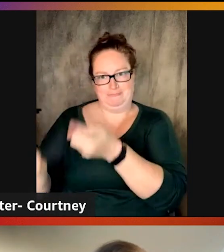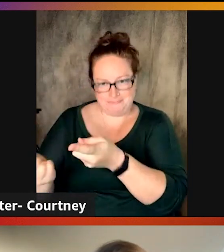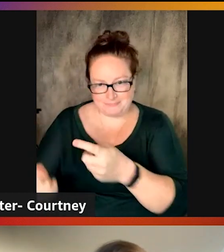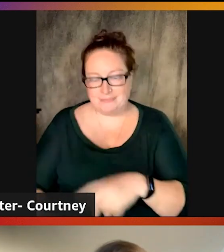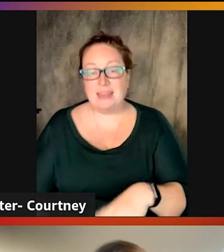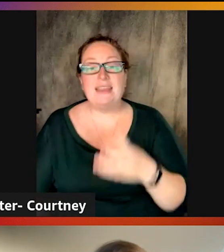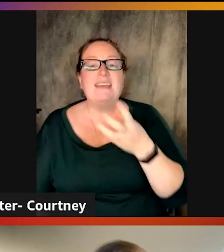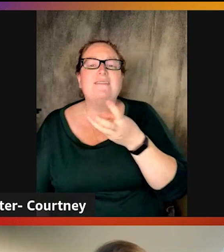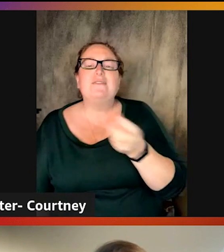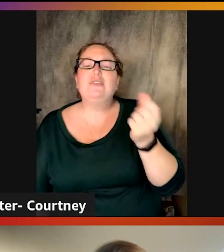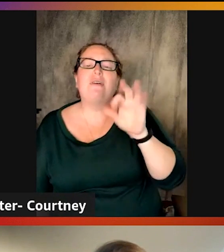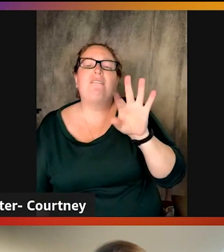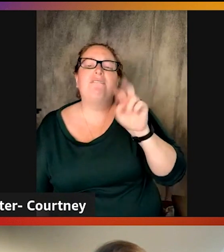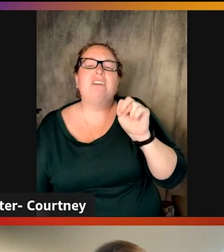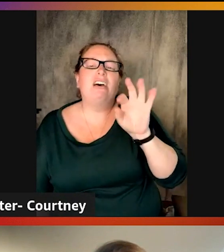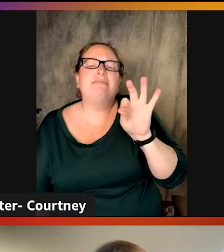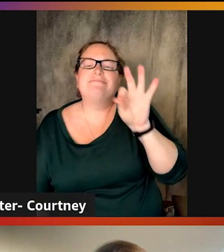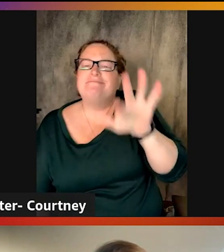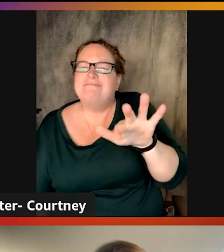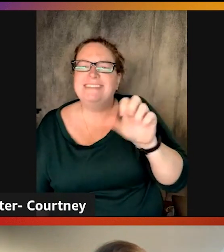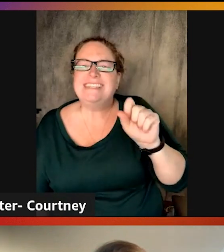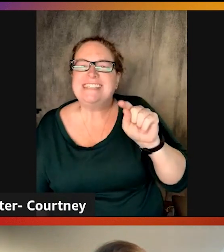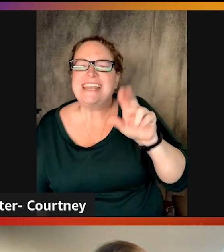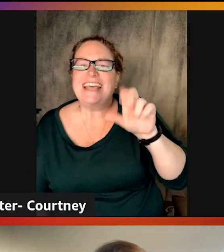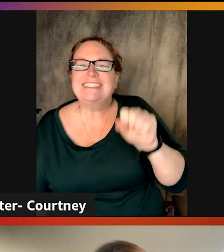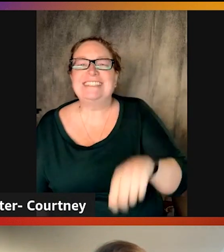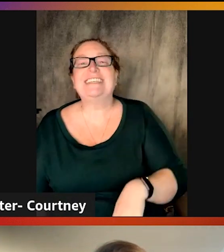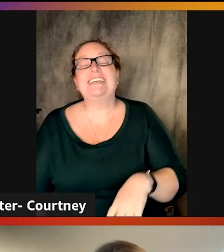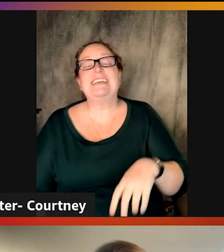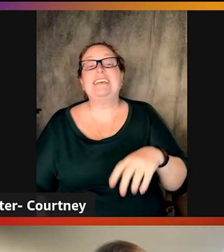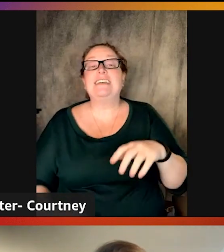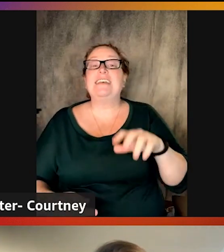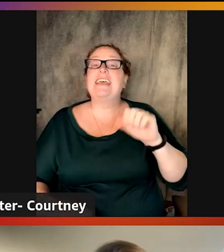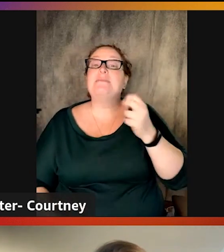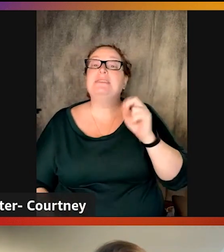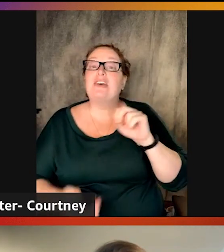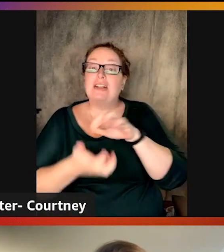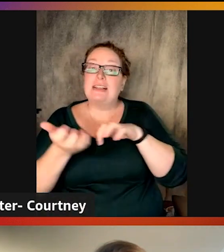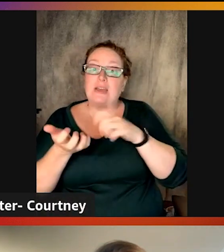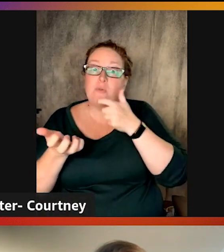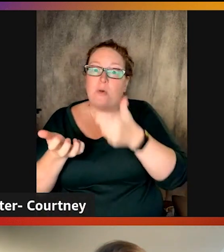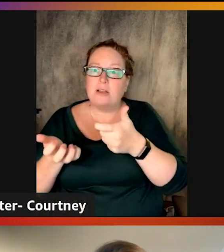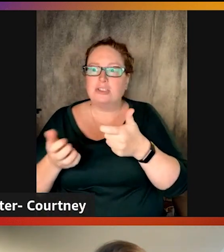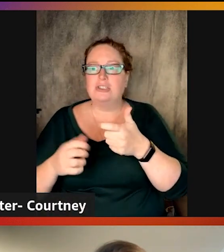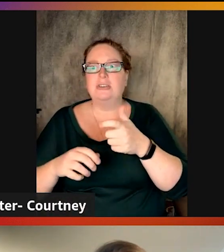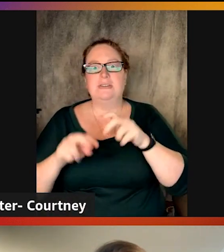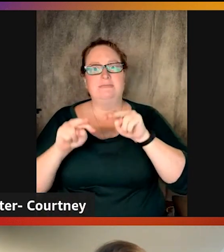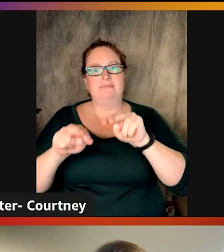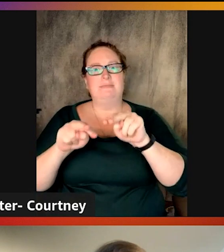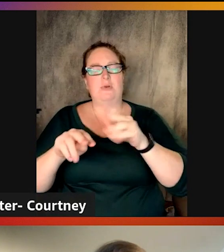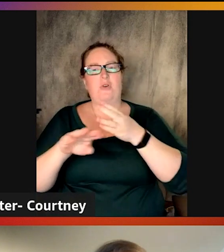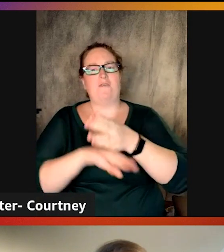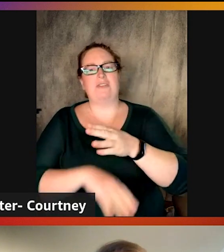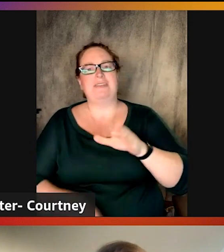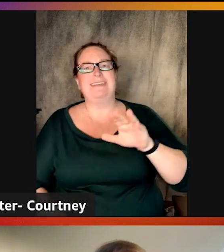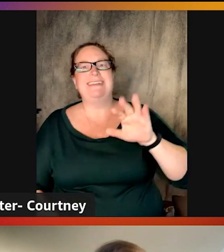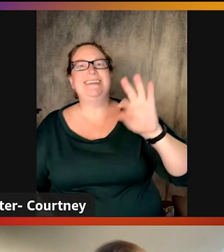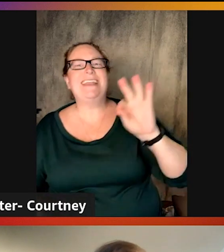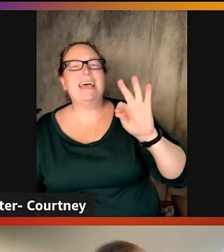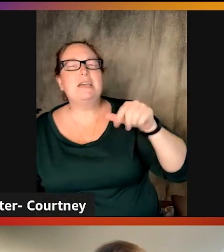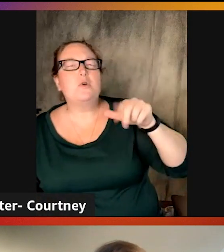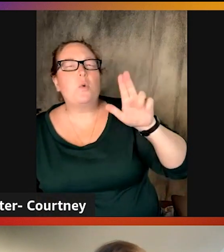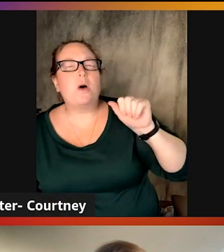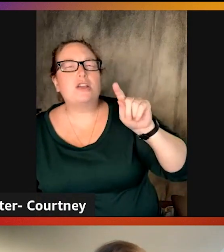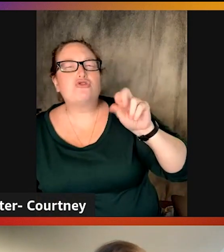few fun stats, Aaron. Amazon CloudWatch is used to monitor more than 9 quadrillion metric observations. It ingests more